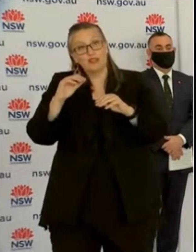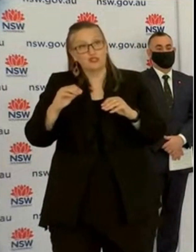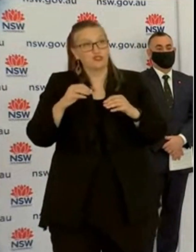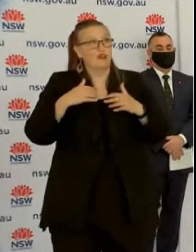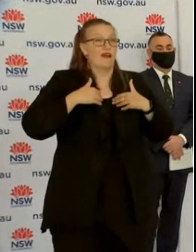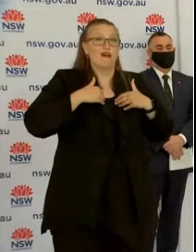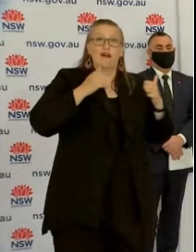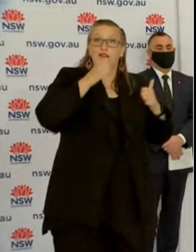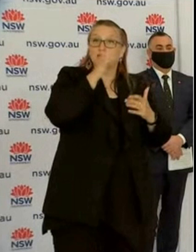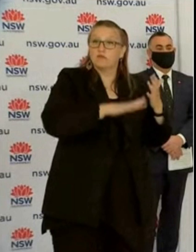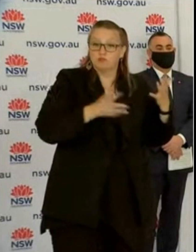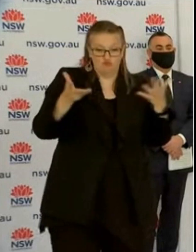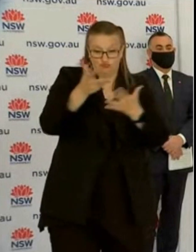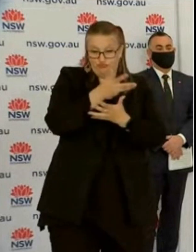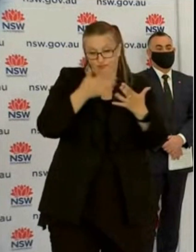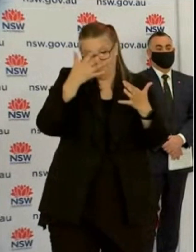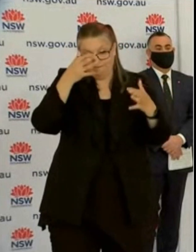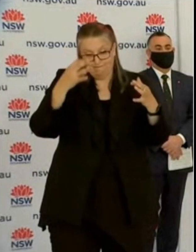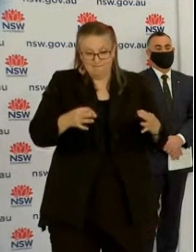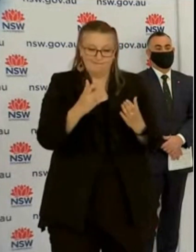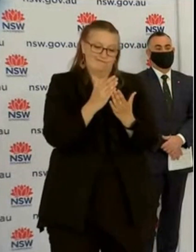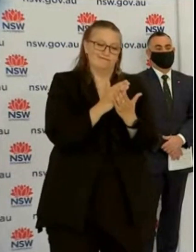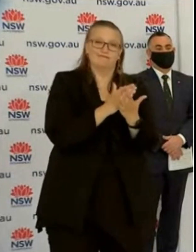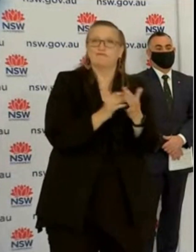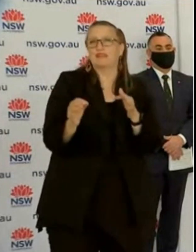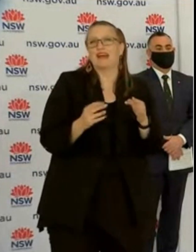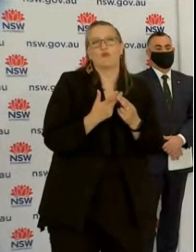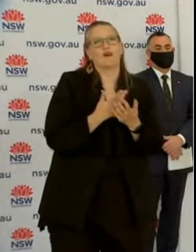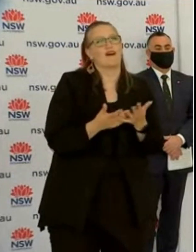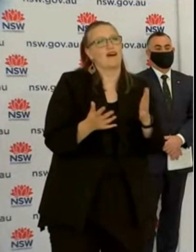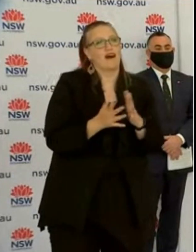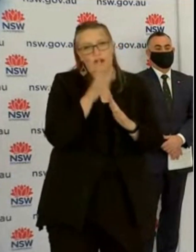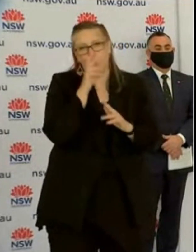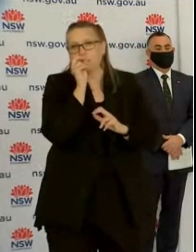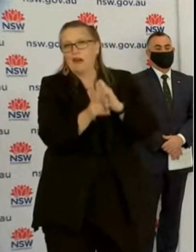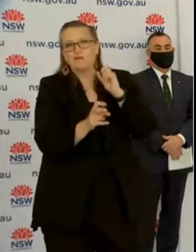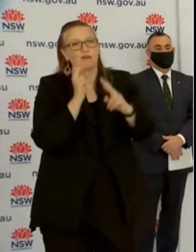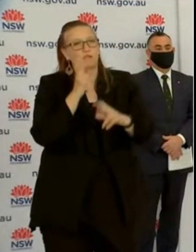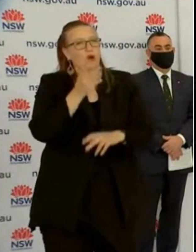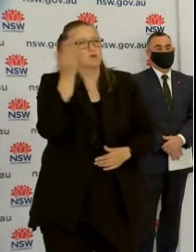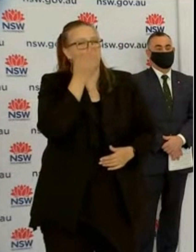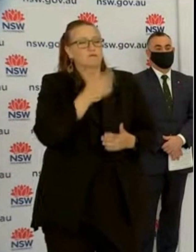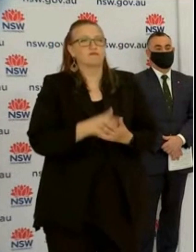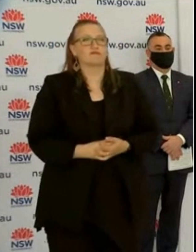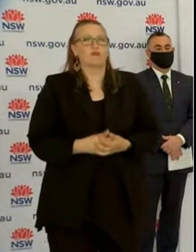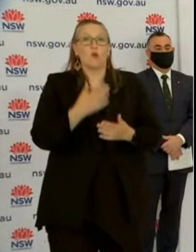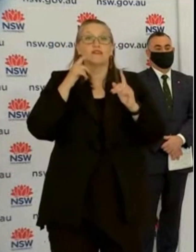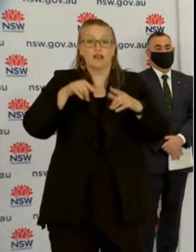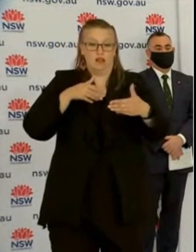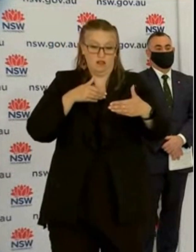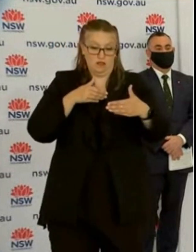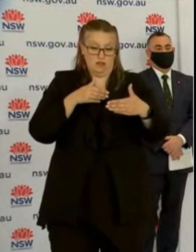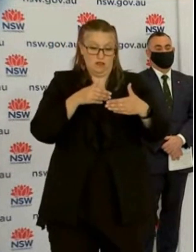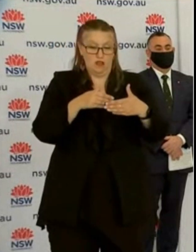have outlined details of that plan already, but obviously as we get closer to that date, if there are any tweaks that need to be required, they'll